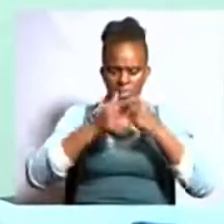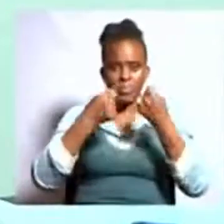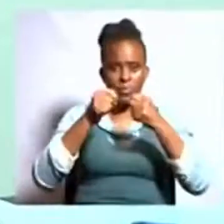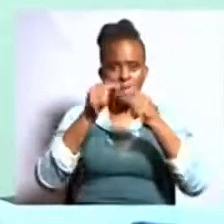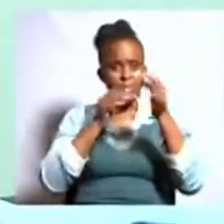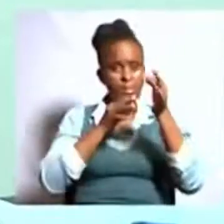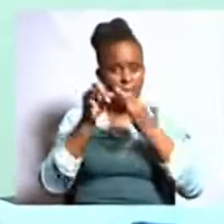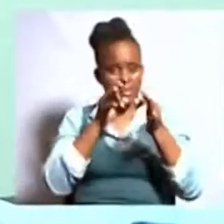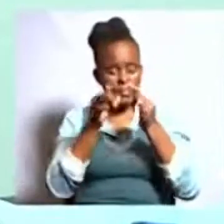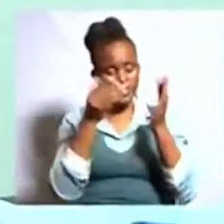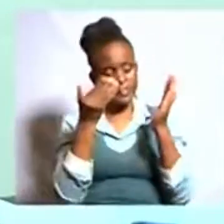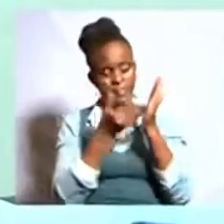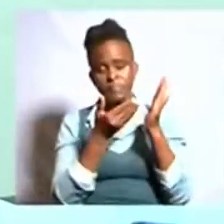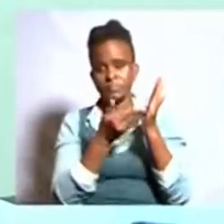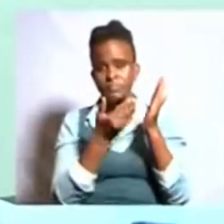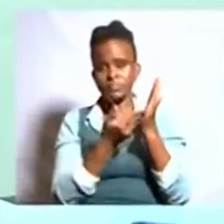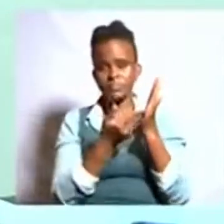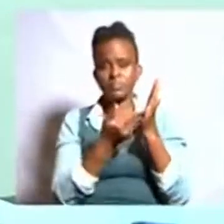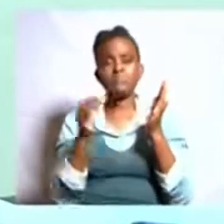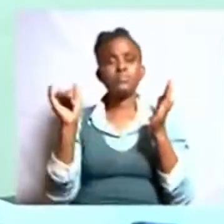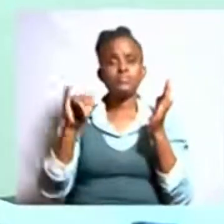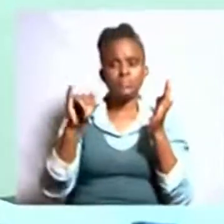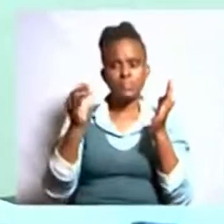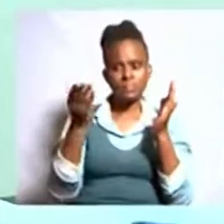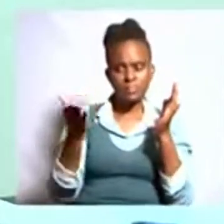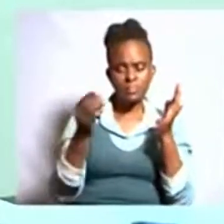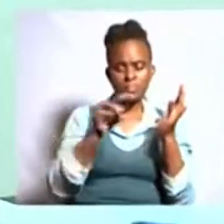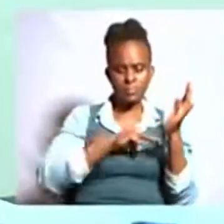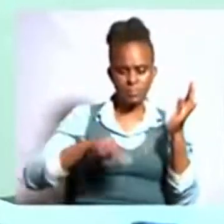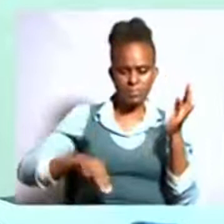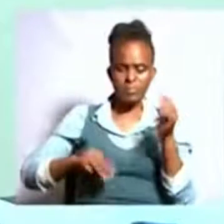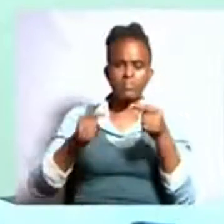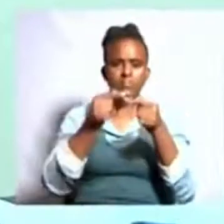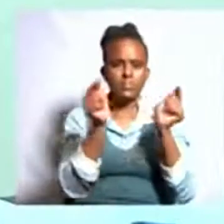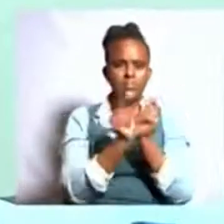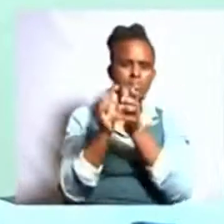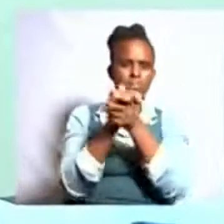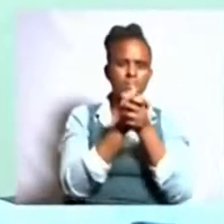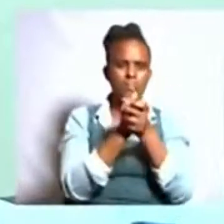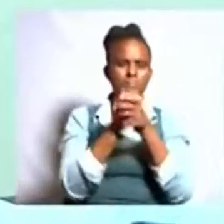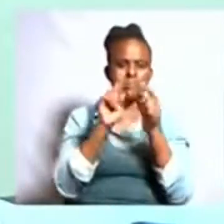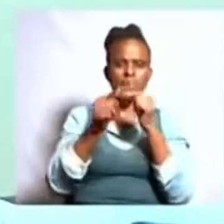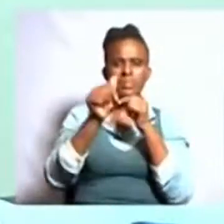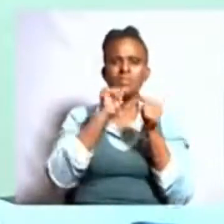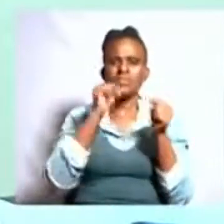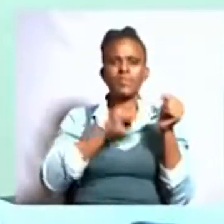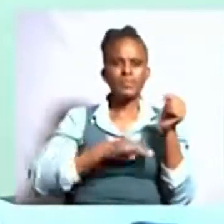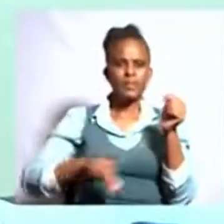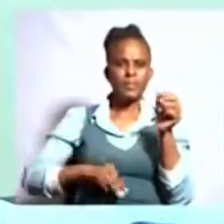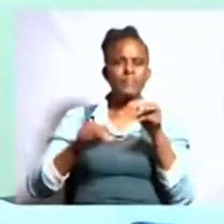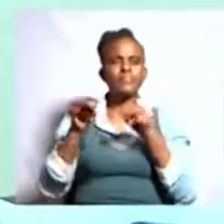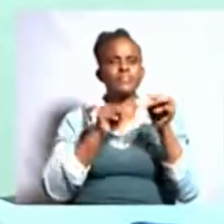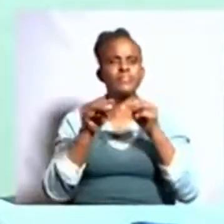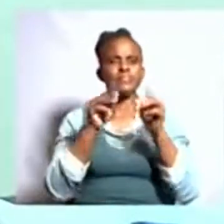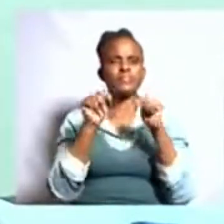here is, yes, they are members of the cooperative, but they were not members of the management